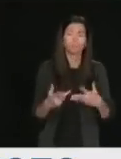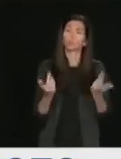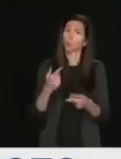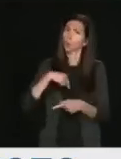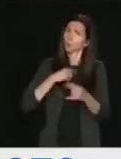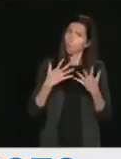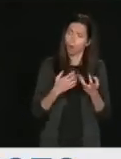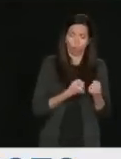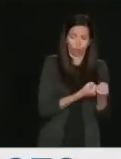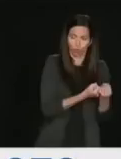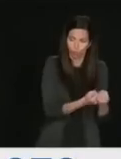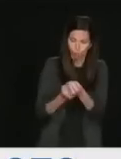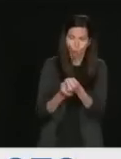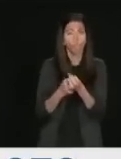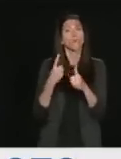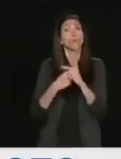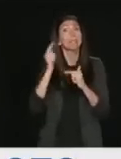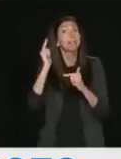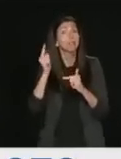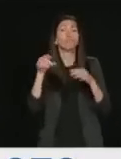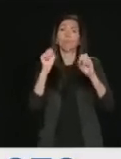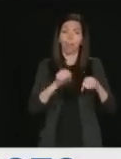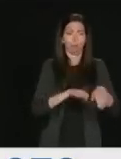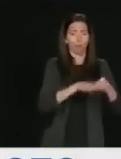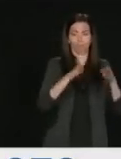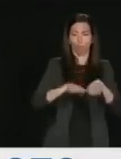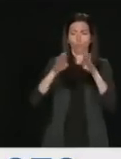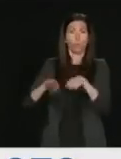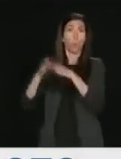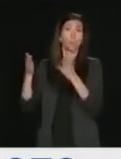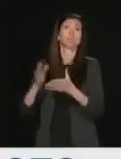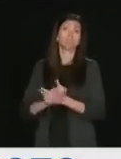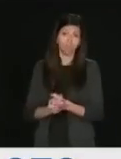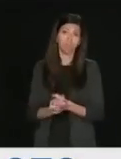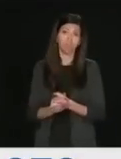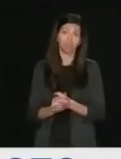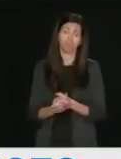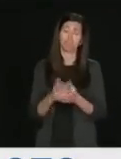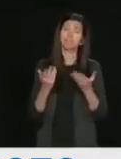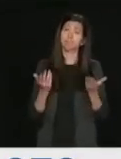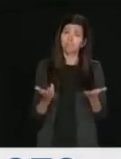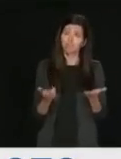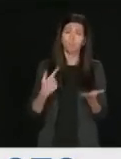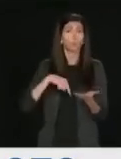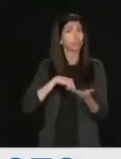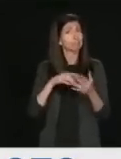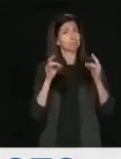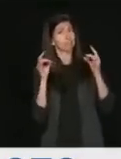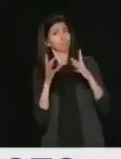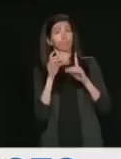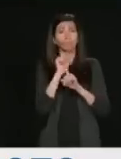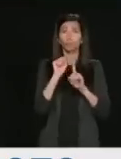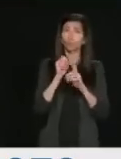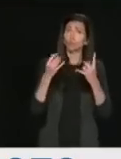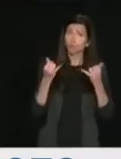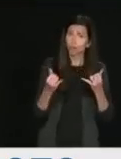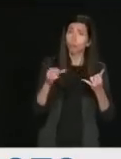course, so that we can go through this crisis, we must also have enough